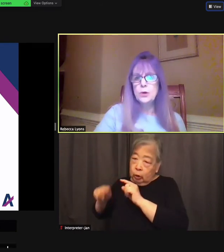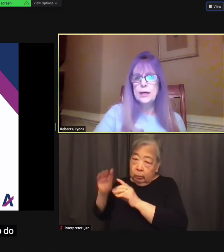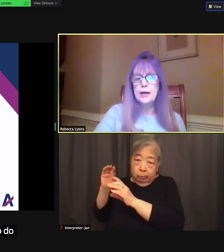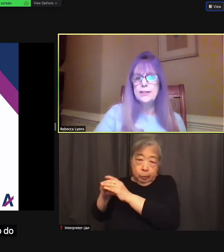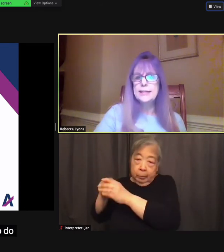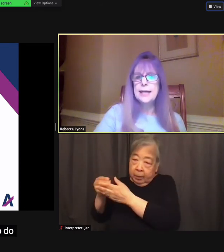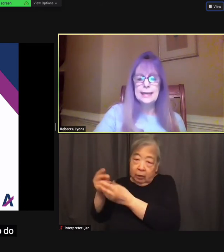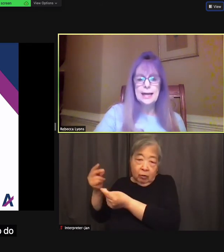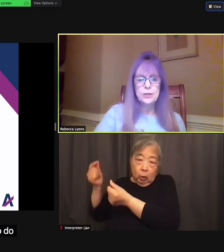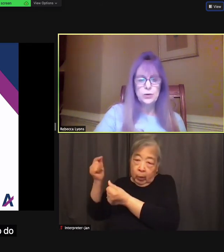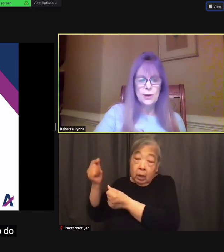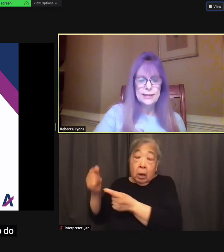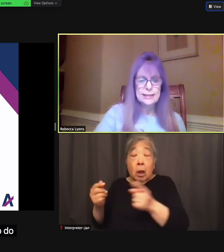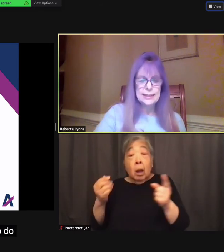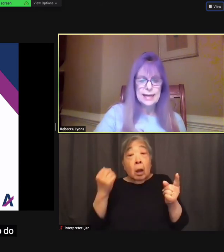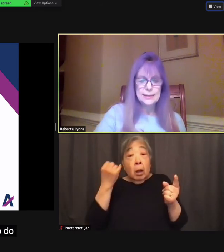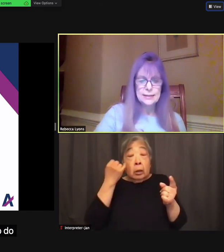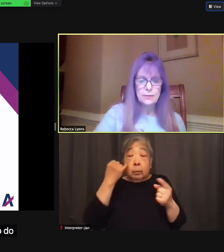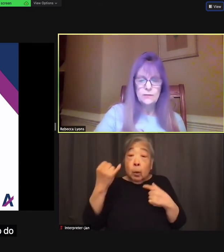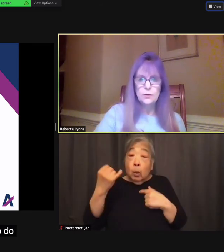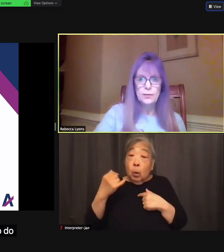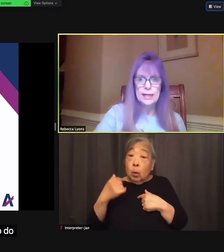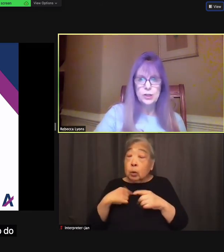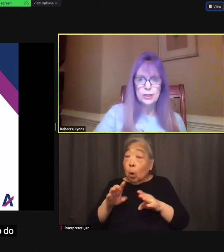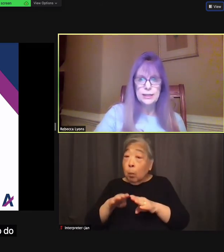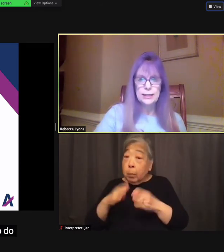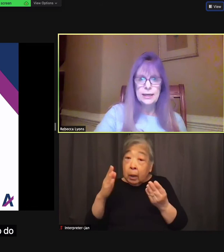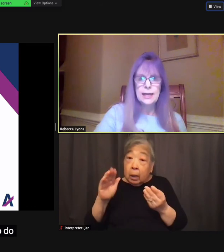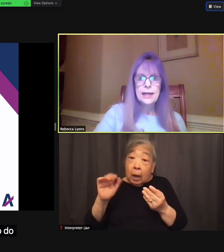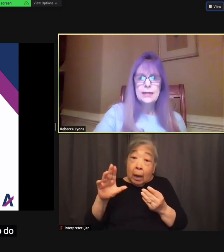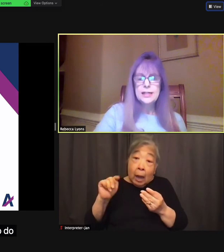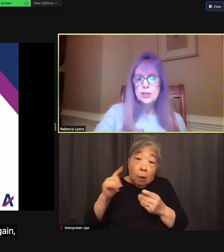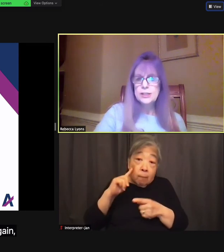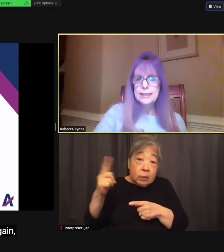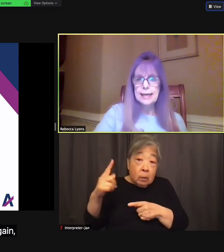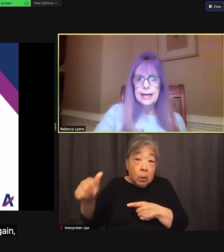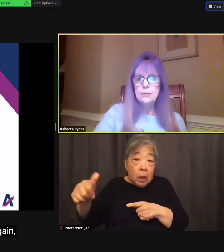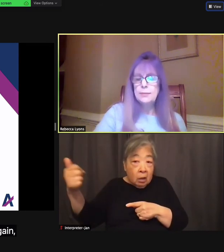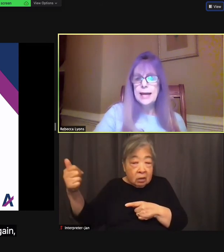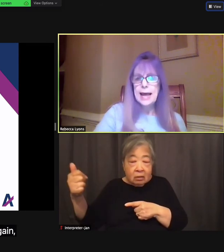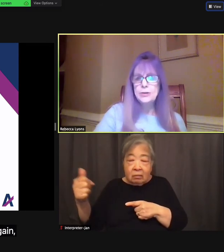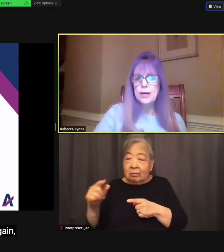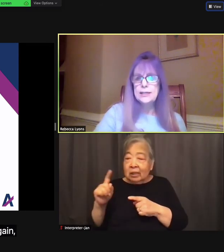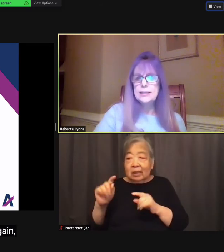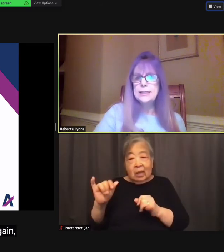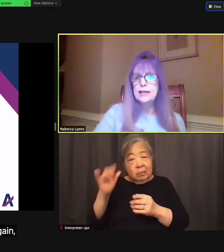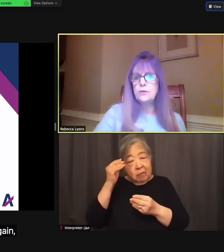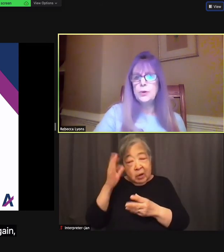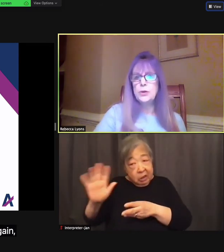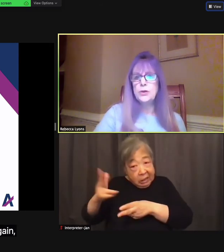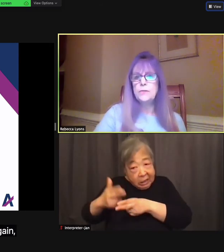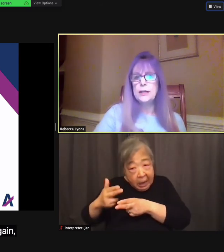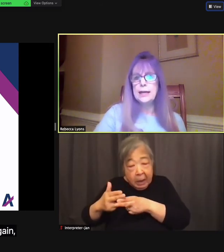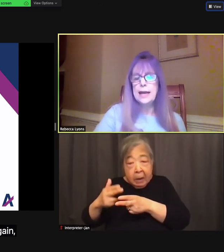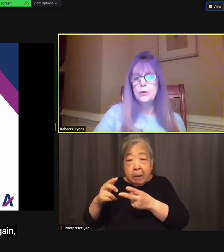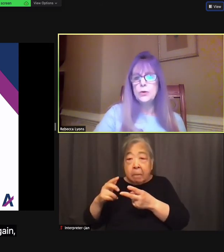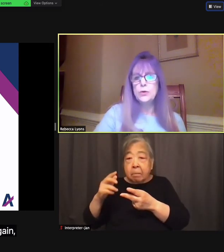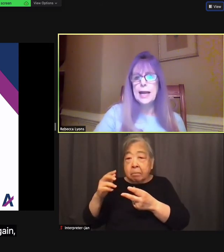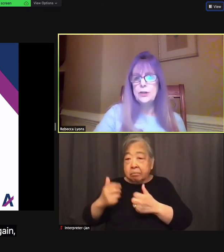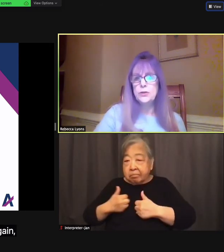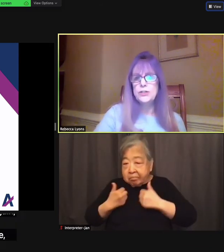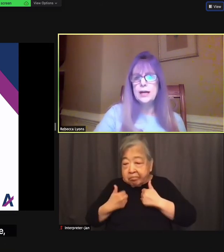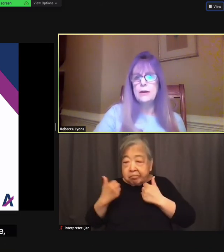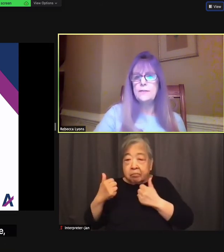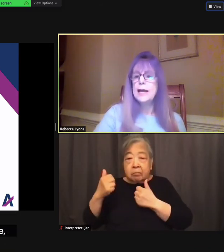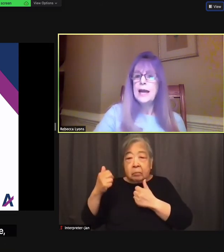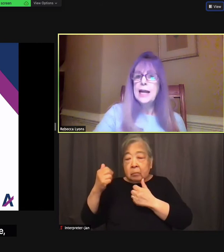for someone else, again, you're going to need that same information, such as the name, the address, date of birth for the account owner